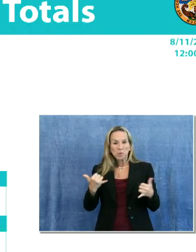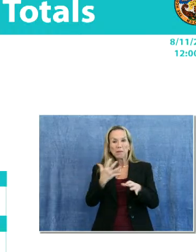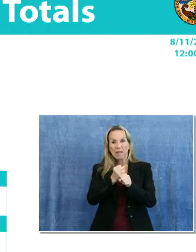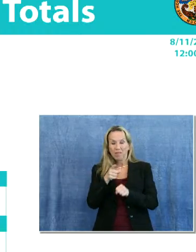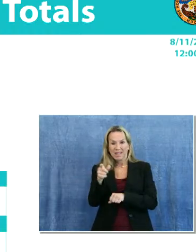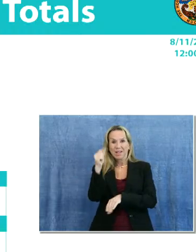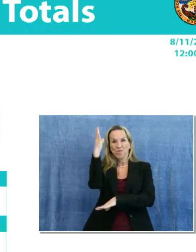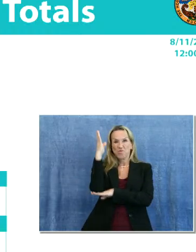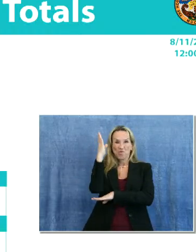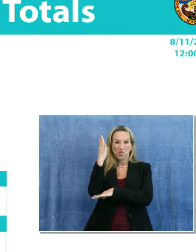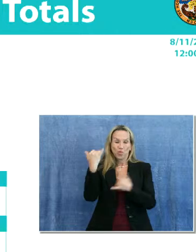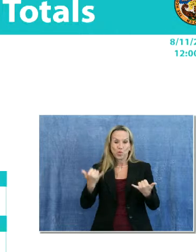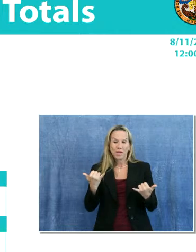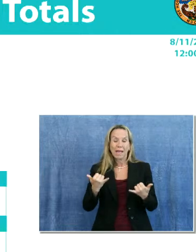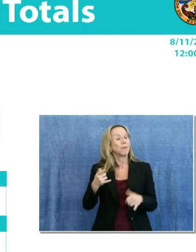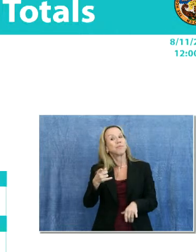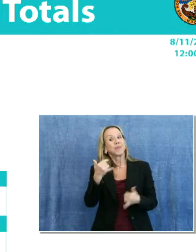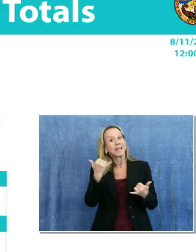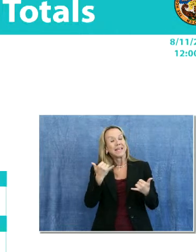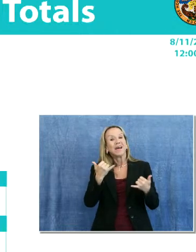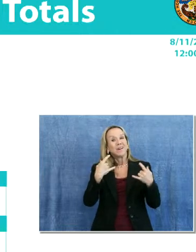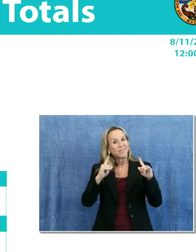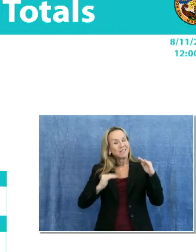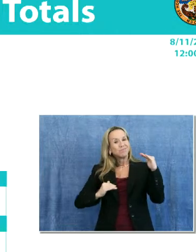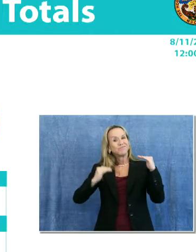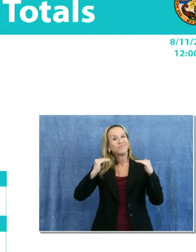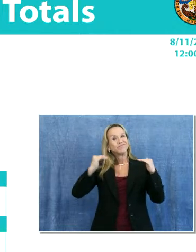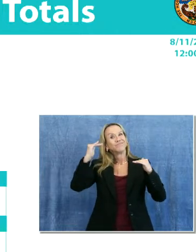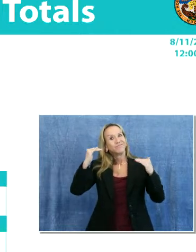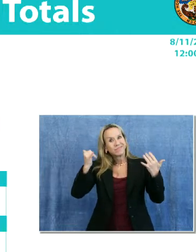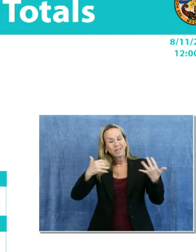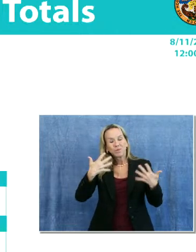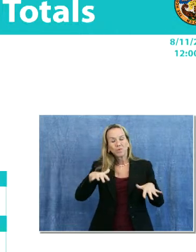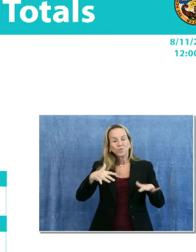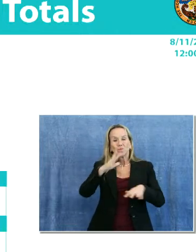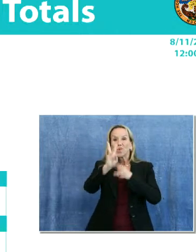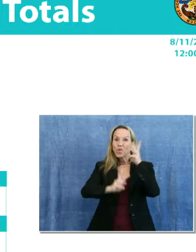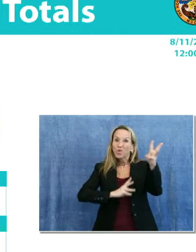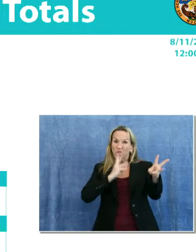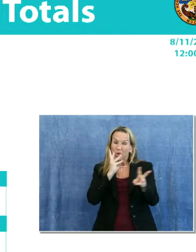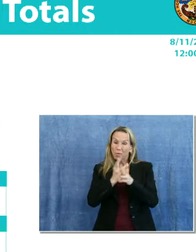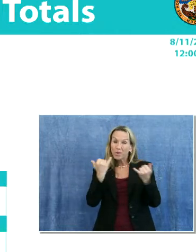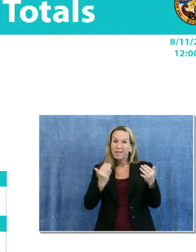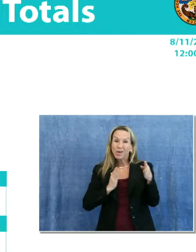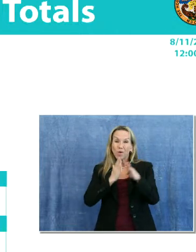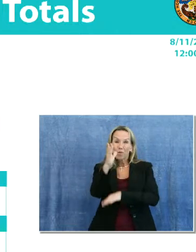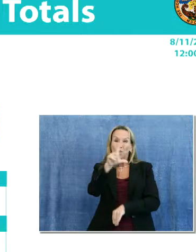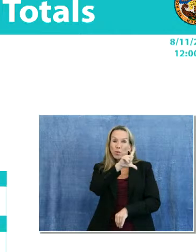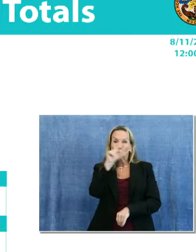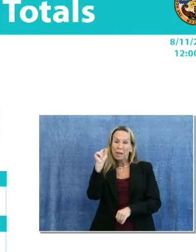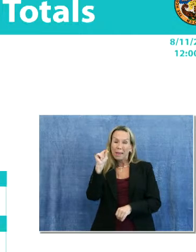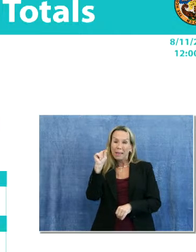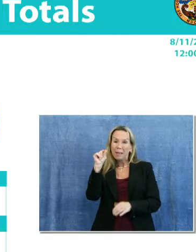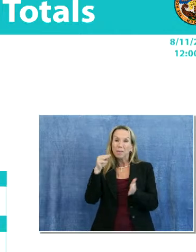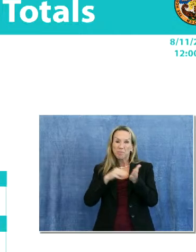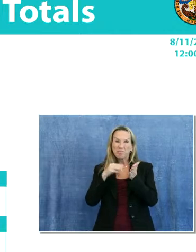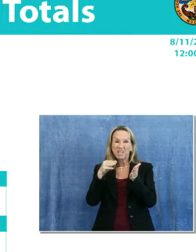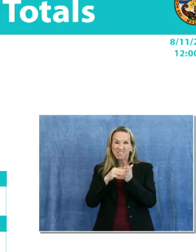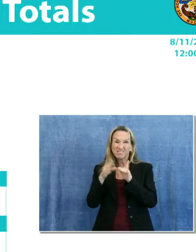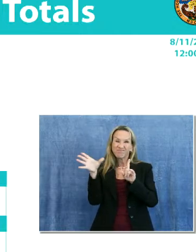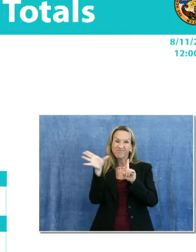reached milestones for global and national cases. Globally, there are over 20 million cases,